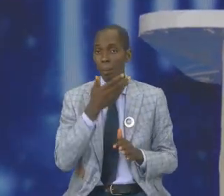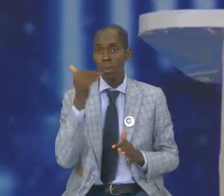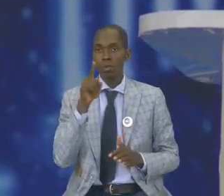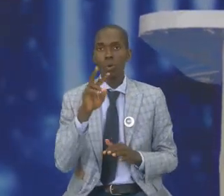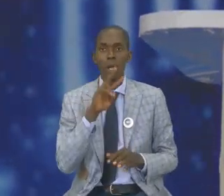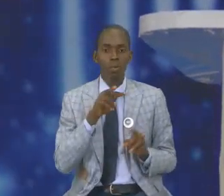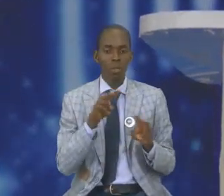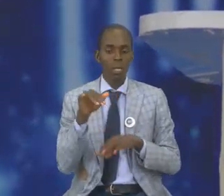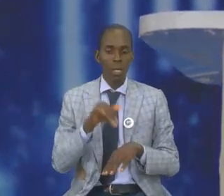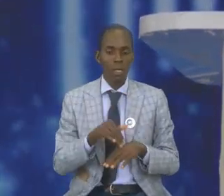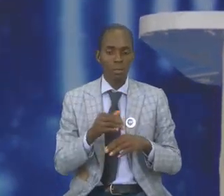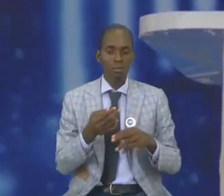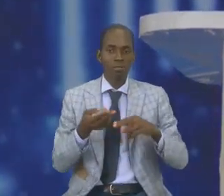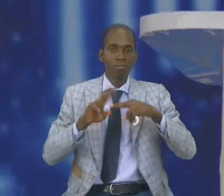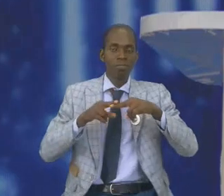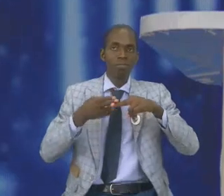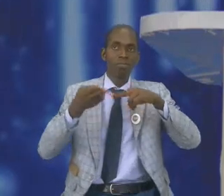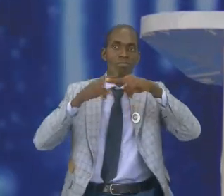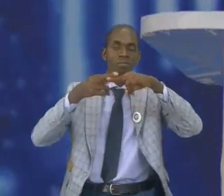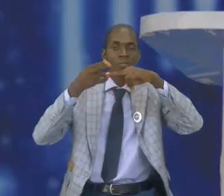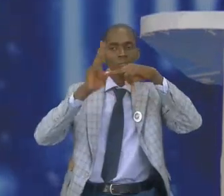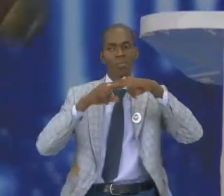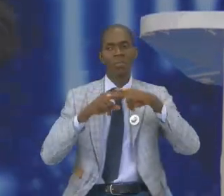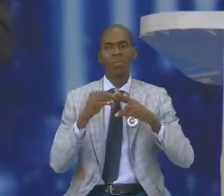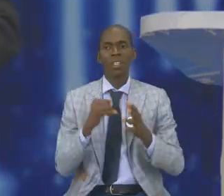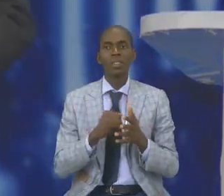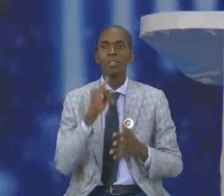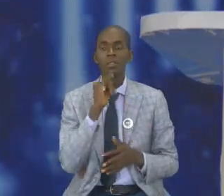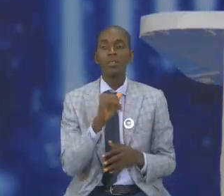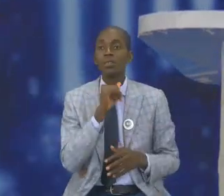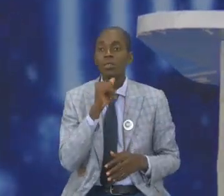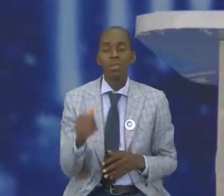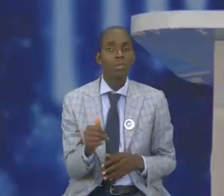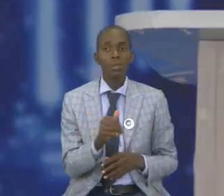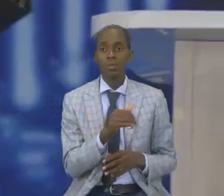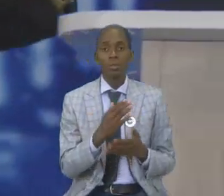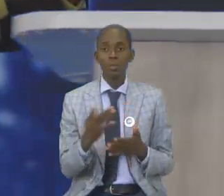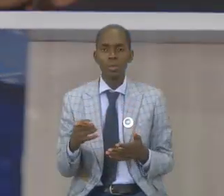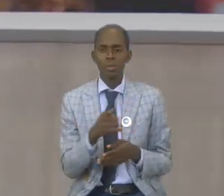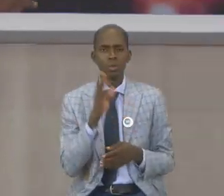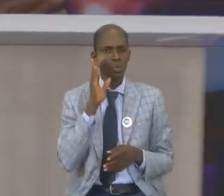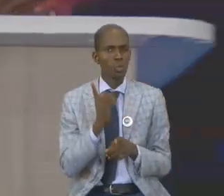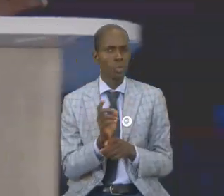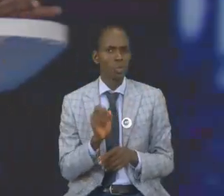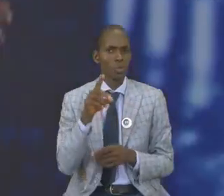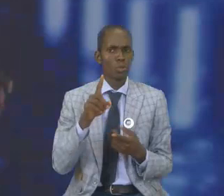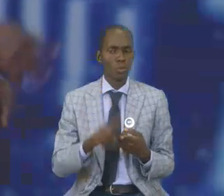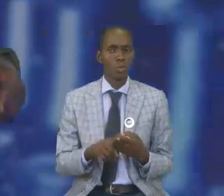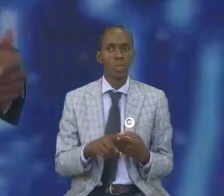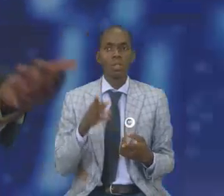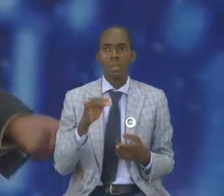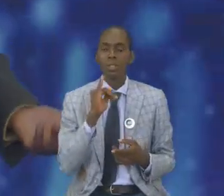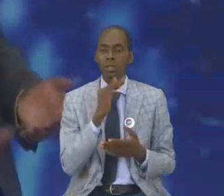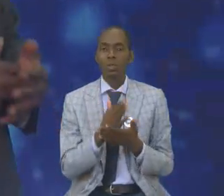at increase, increase, increase. It's not a great jump. If you look at, there's something we call simple